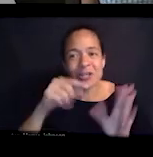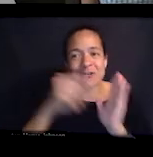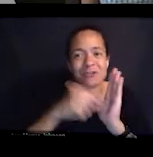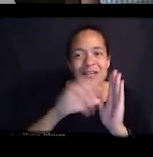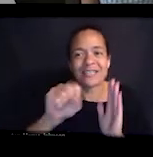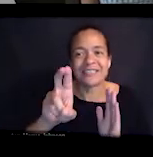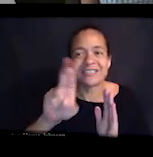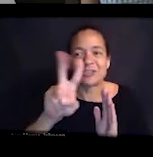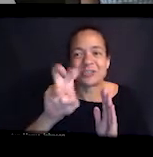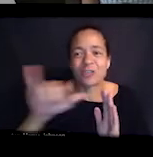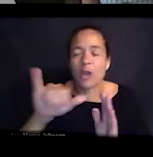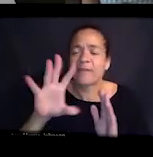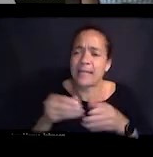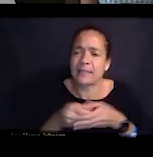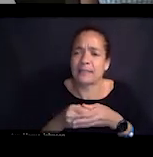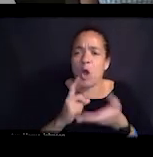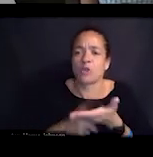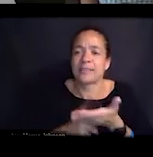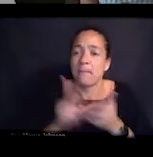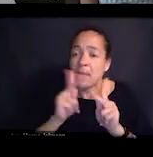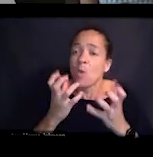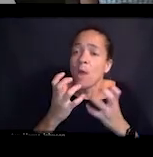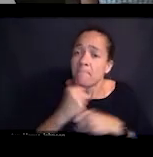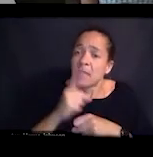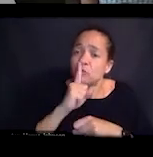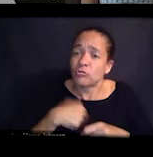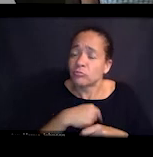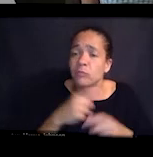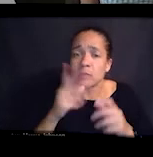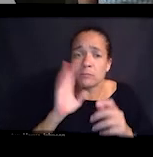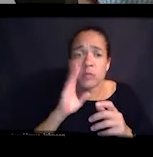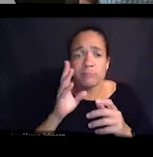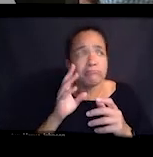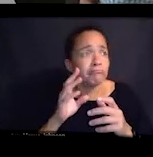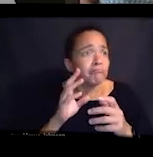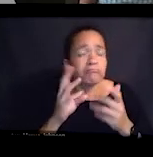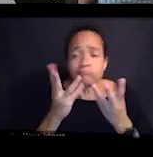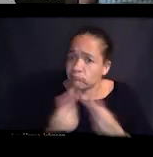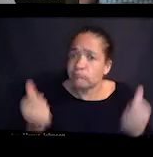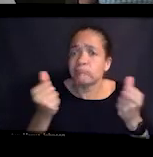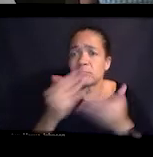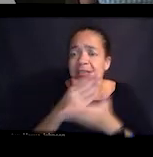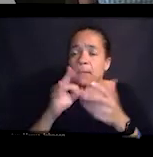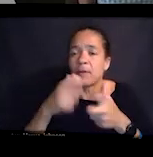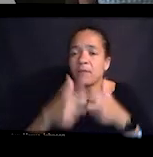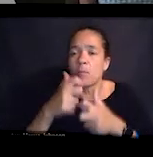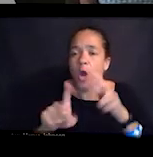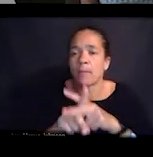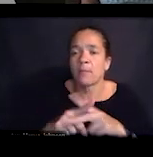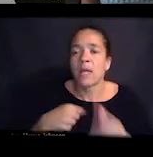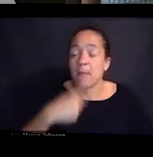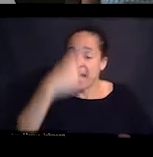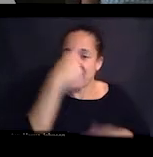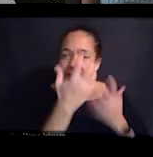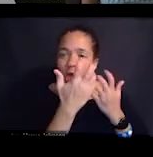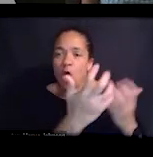intimate discussions. Karma, I think the audience would love to hear what you heard from the community that maybe they